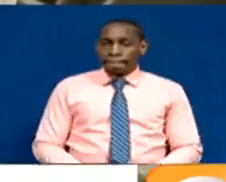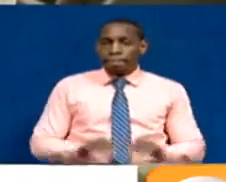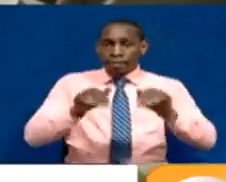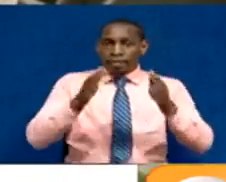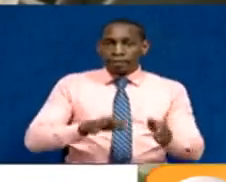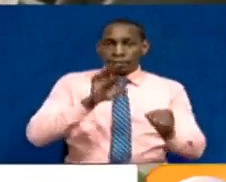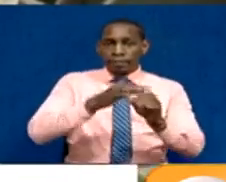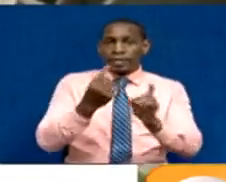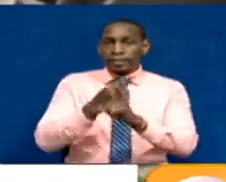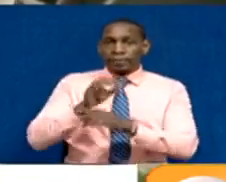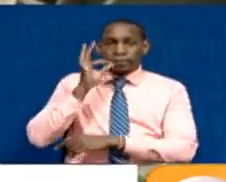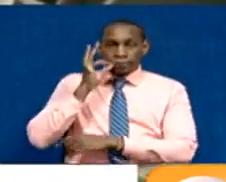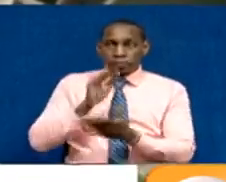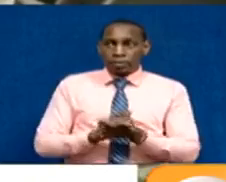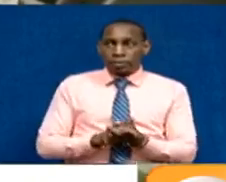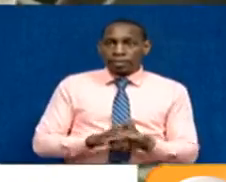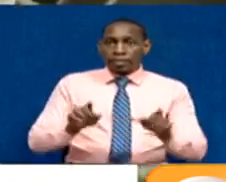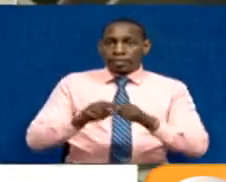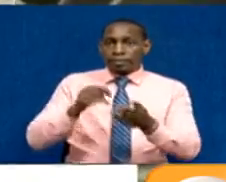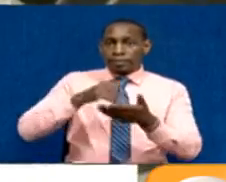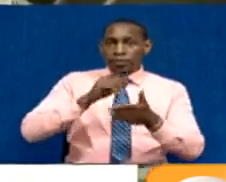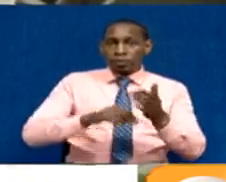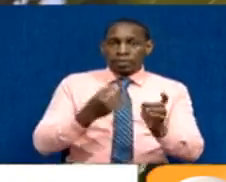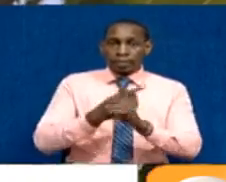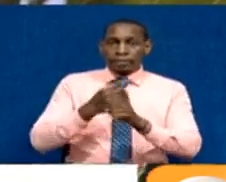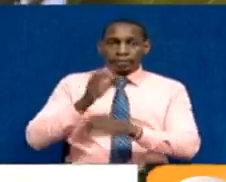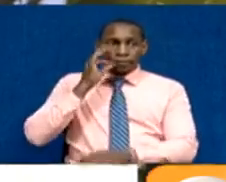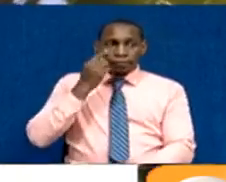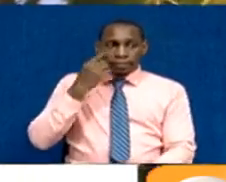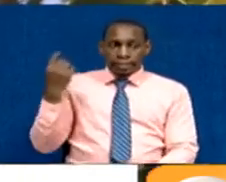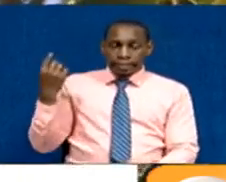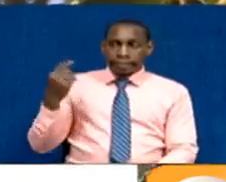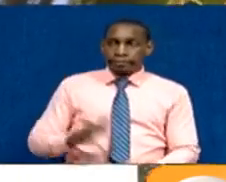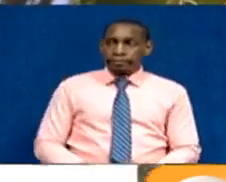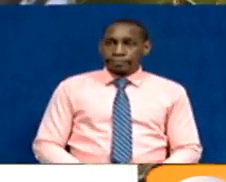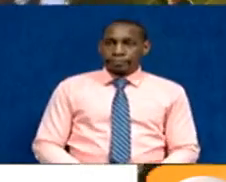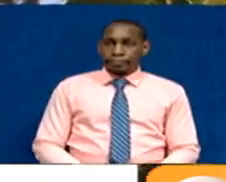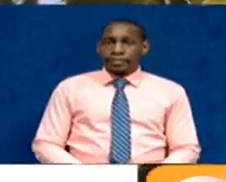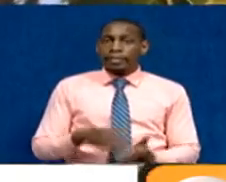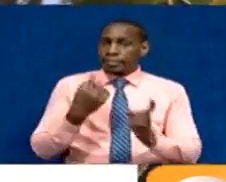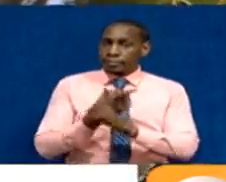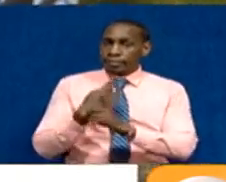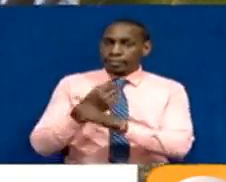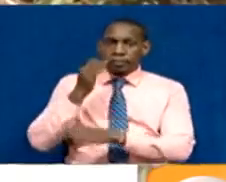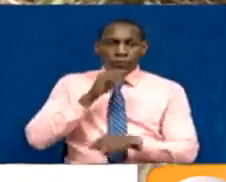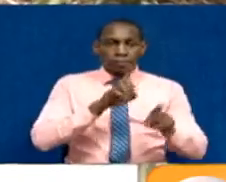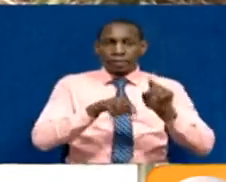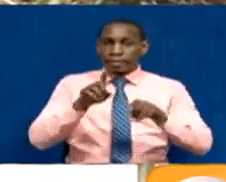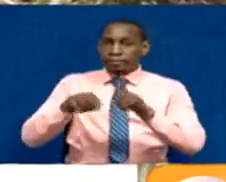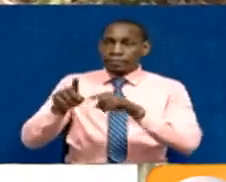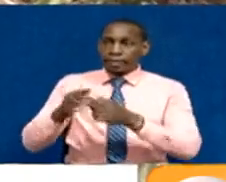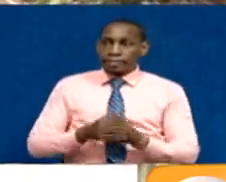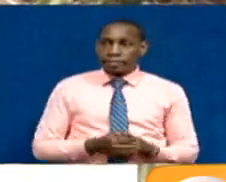Martin grows other fruits in his farm, and they include peaches, pepino melons, guavas, strawberries, blueberries,